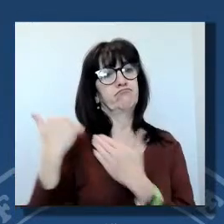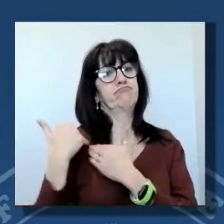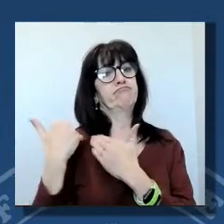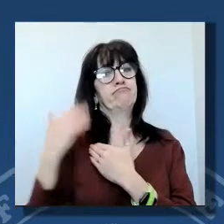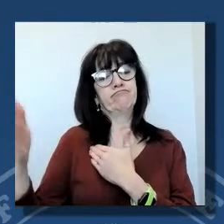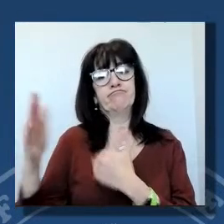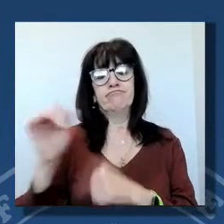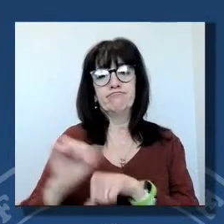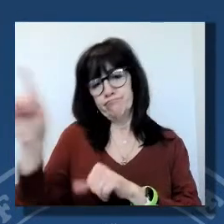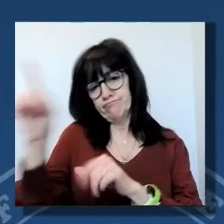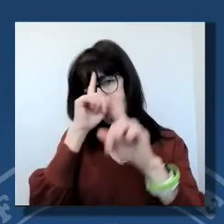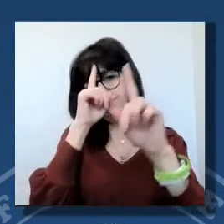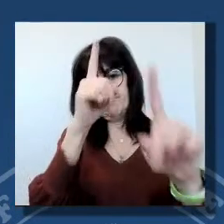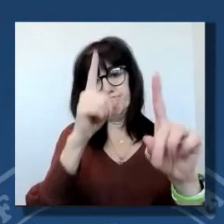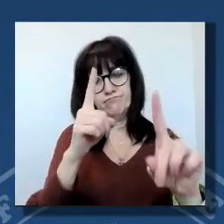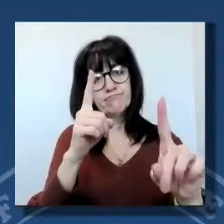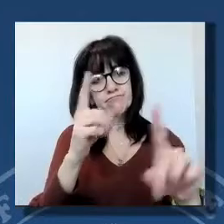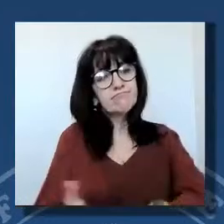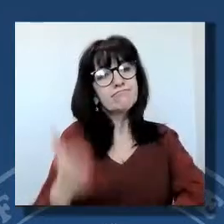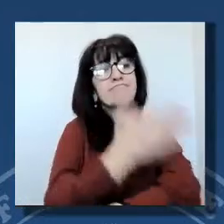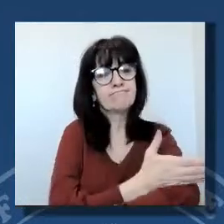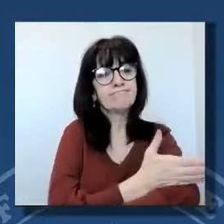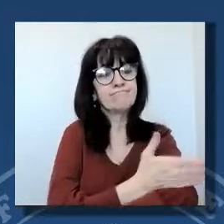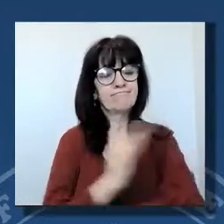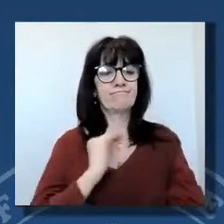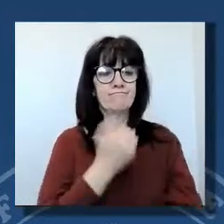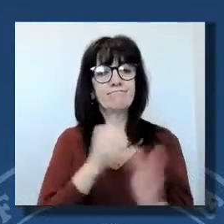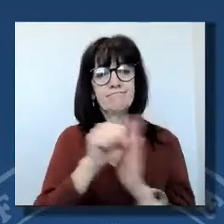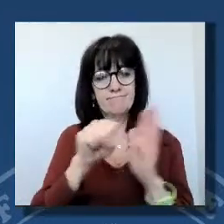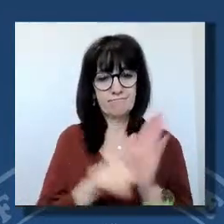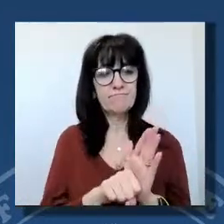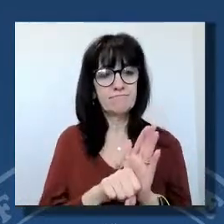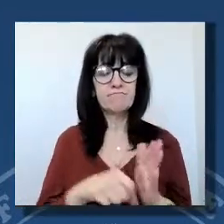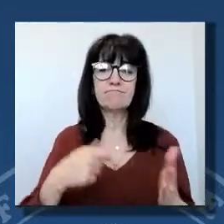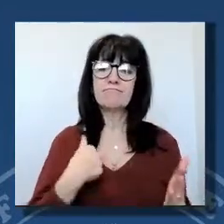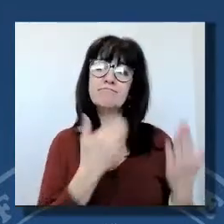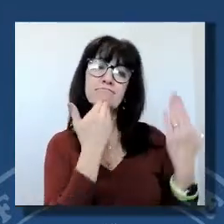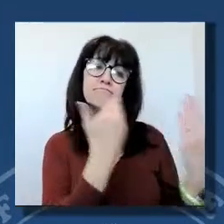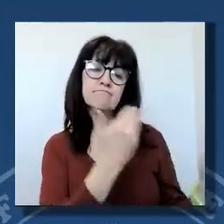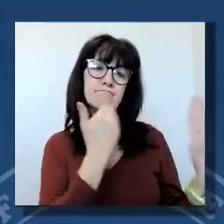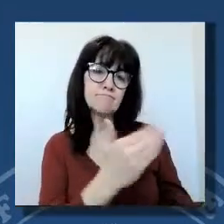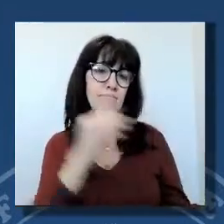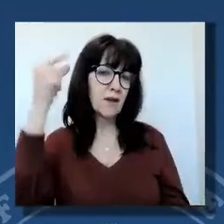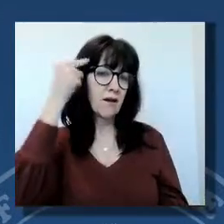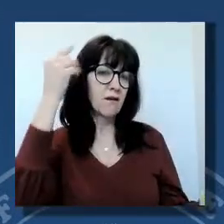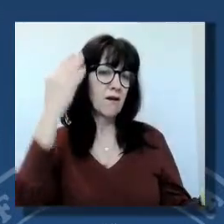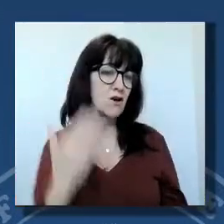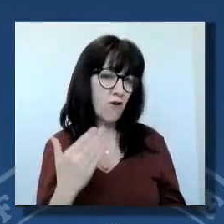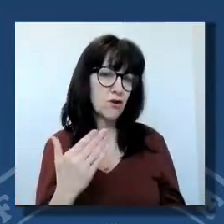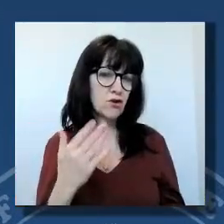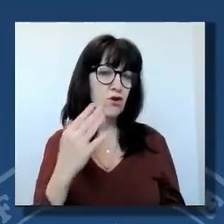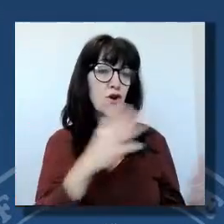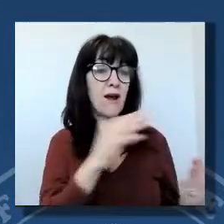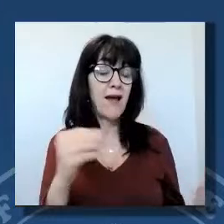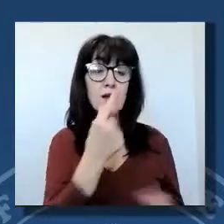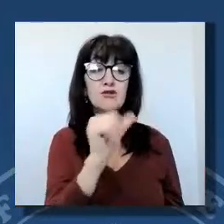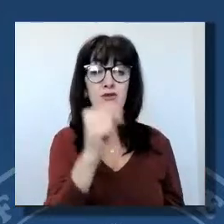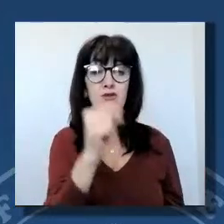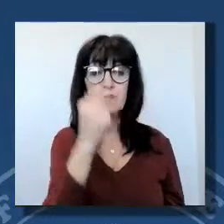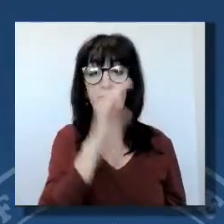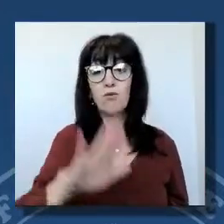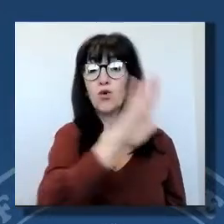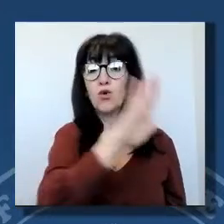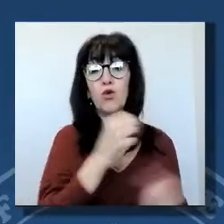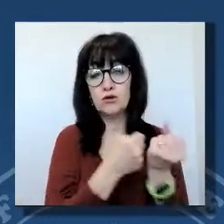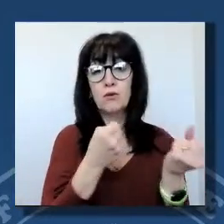I am so grateful to the governor and to the members of the General Assembly for their support and their commitment. We are pleased to announce the